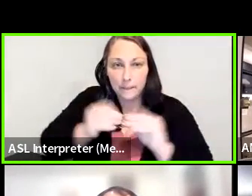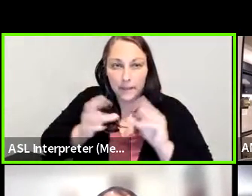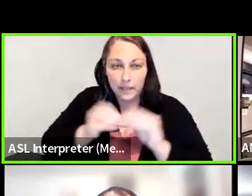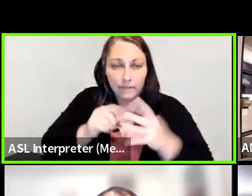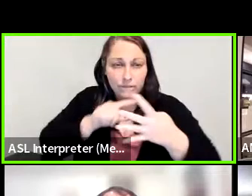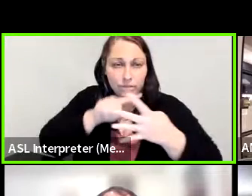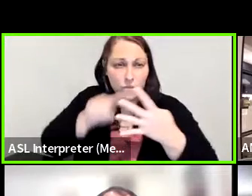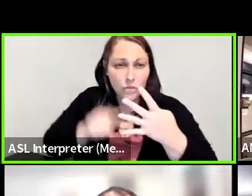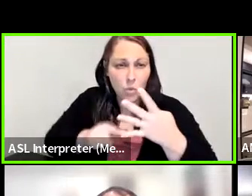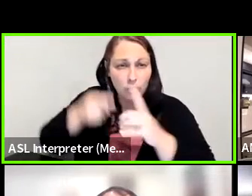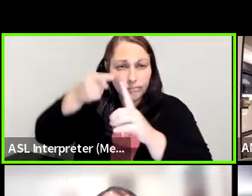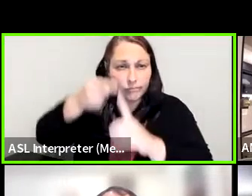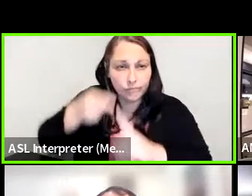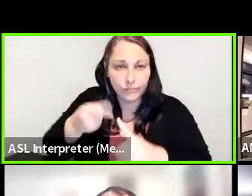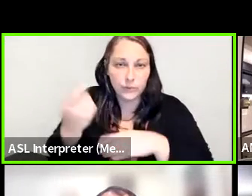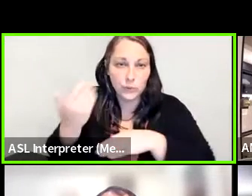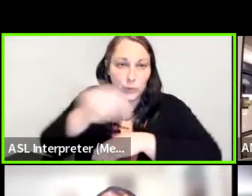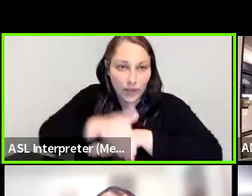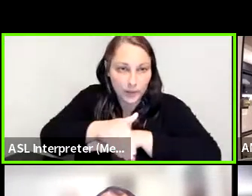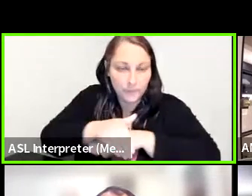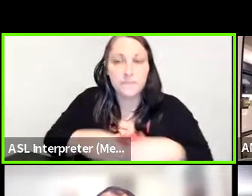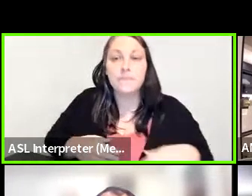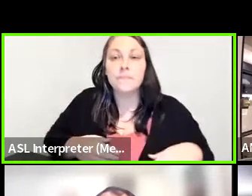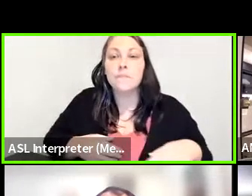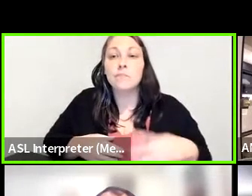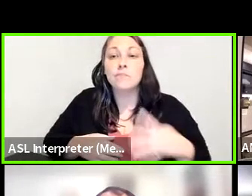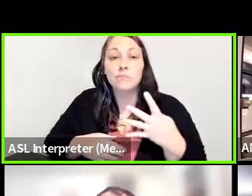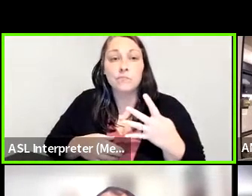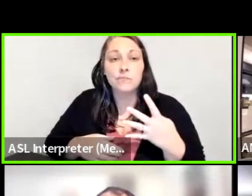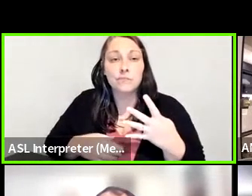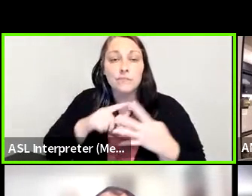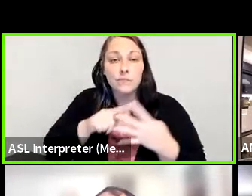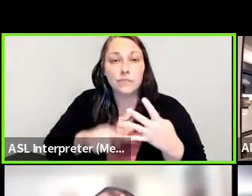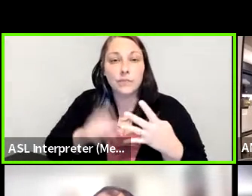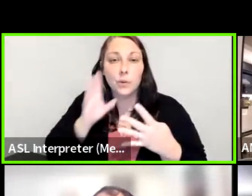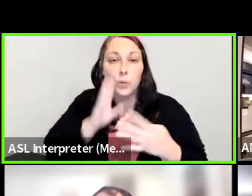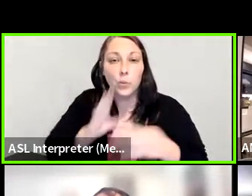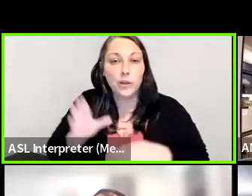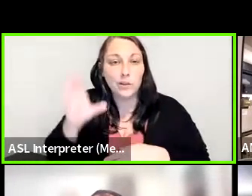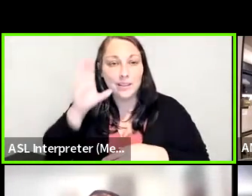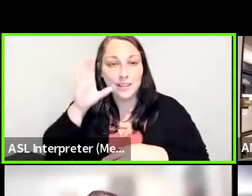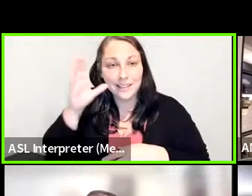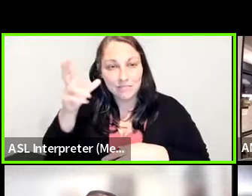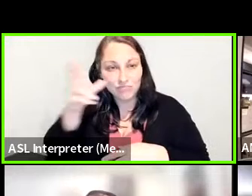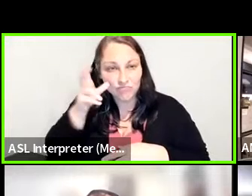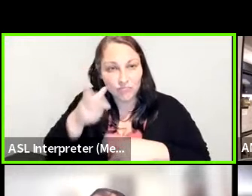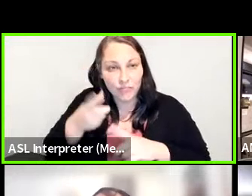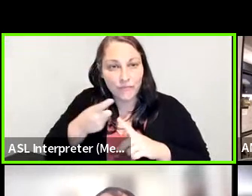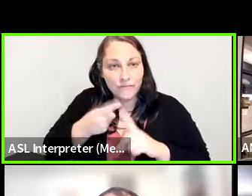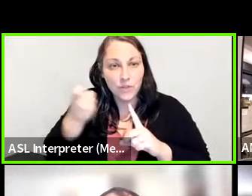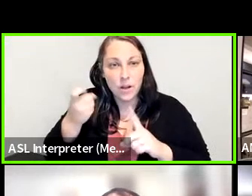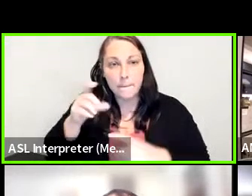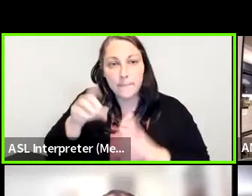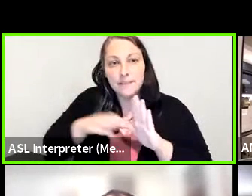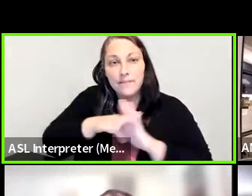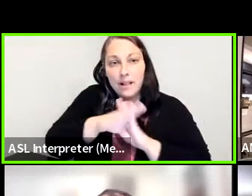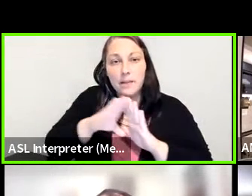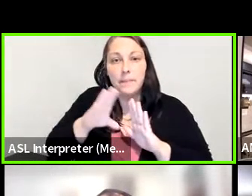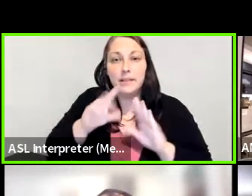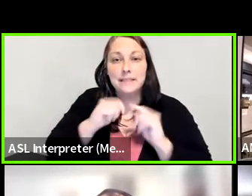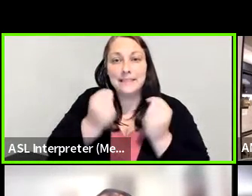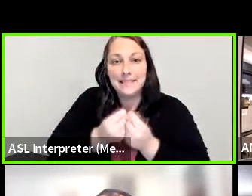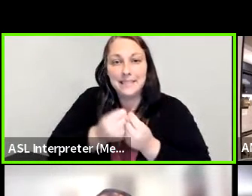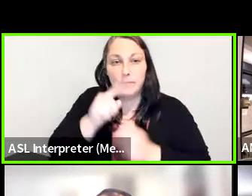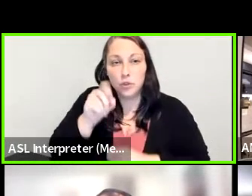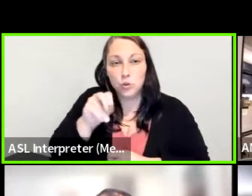on the agenda this evening. We are going to hear from the development team behind a zoning case.